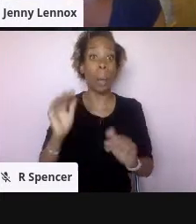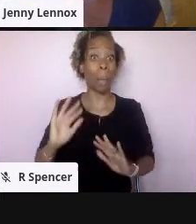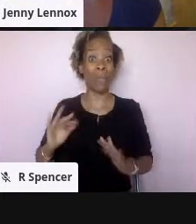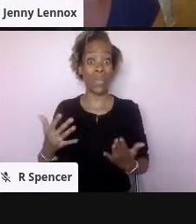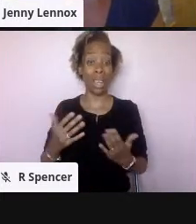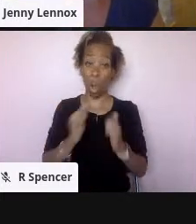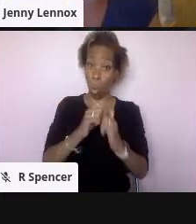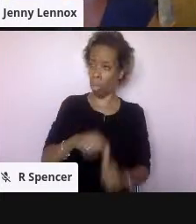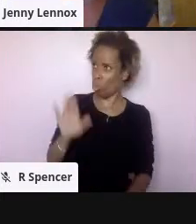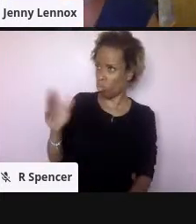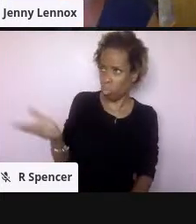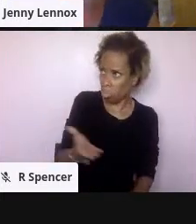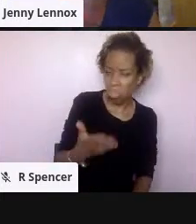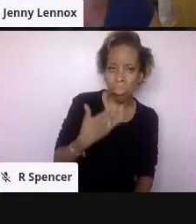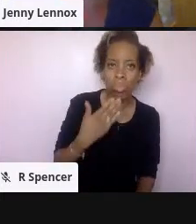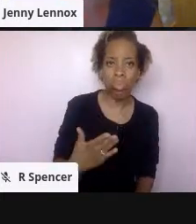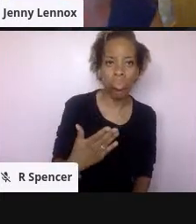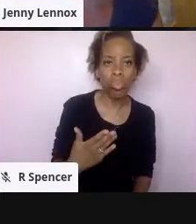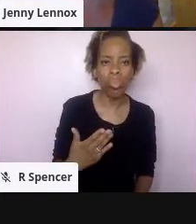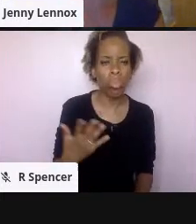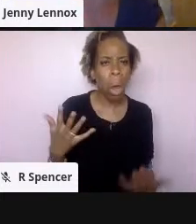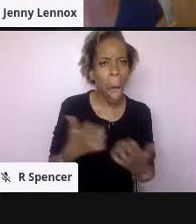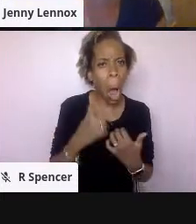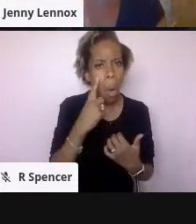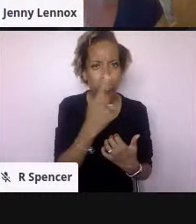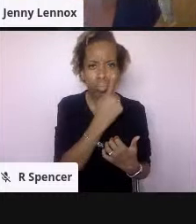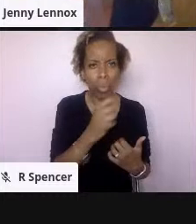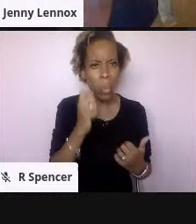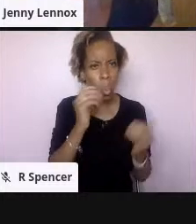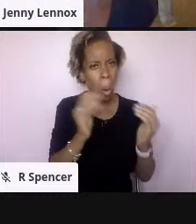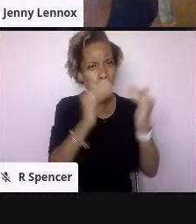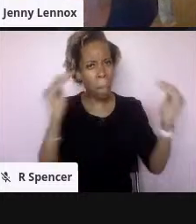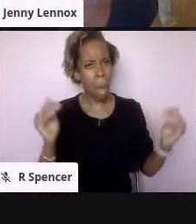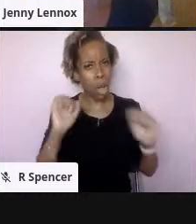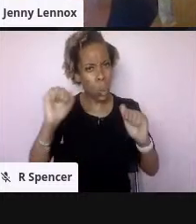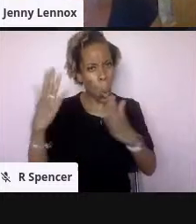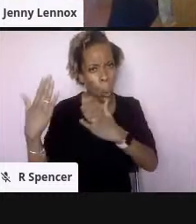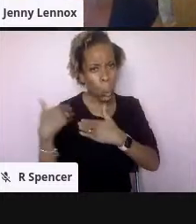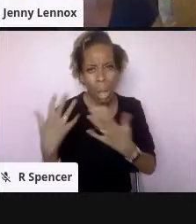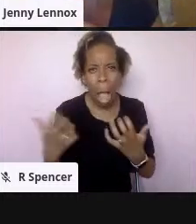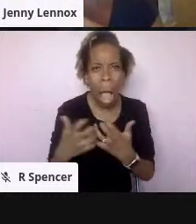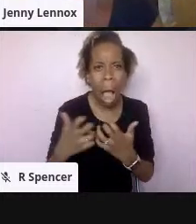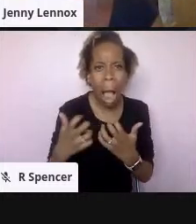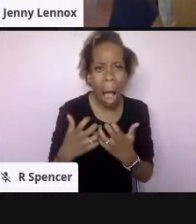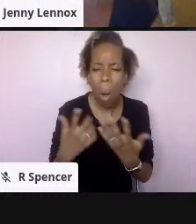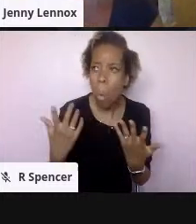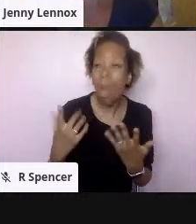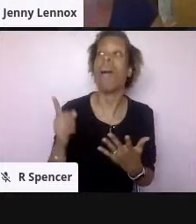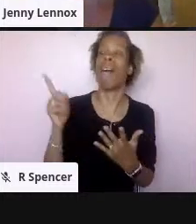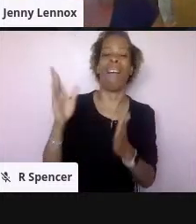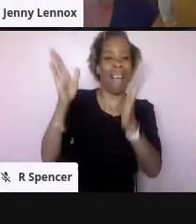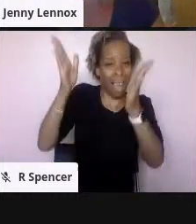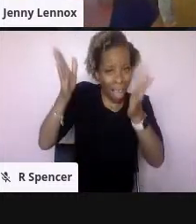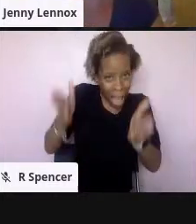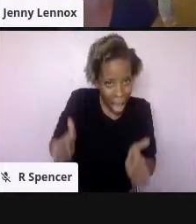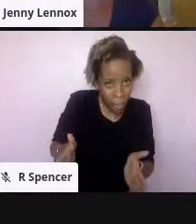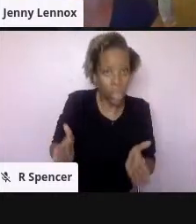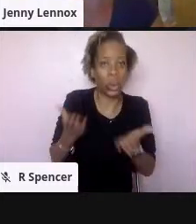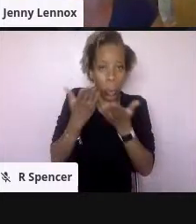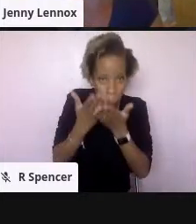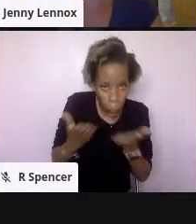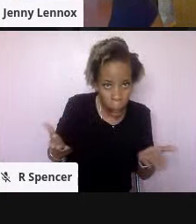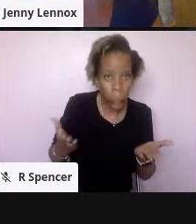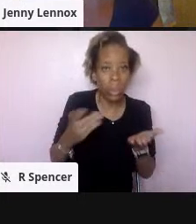say this, how else are you going to prove that you're going to live up to the public sector equality duty? That's the very simple answer. They've got to carry out some